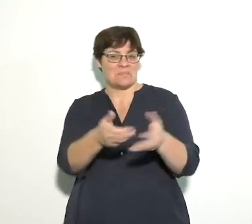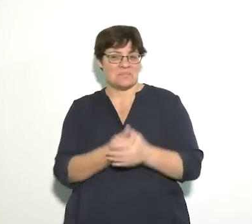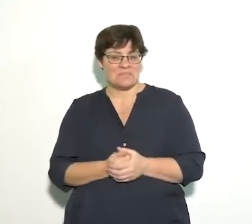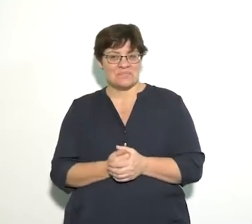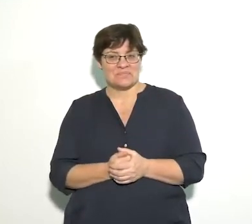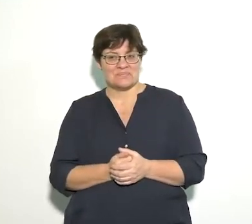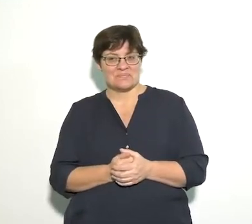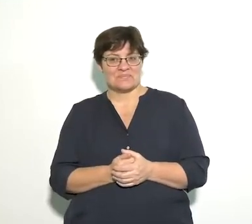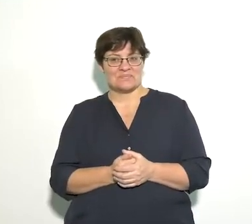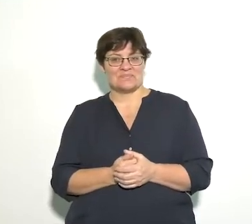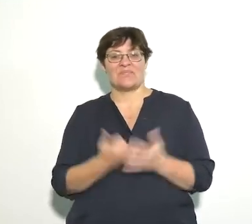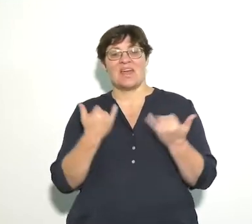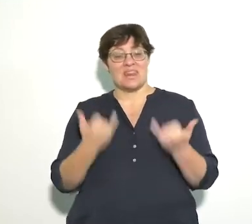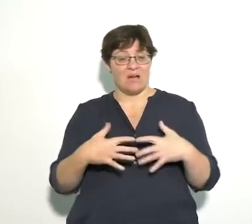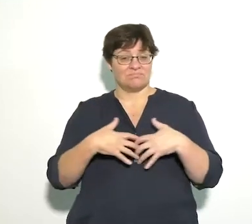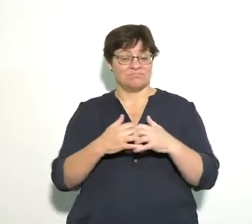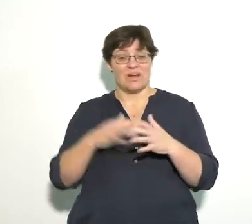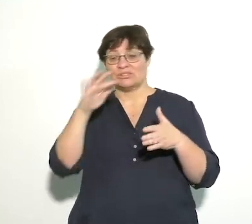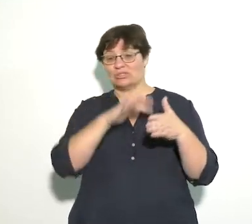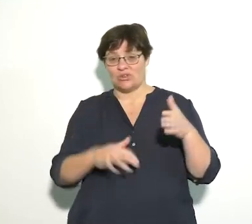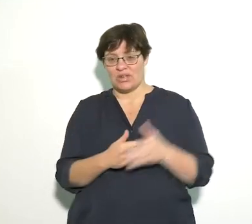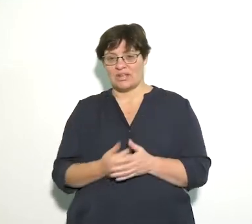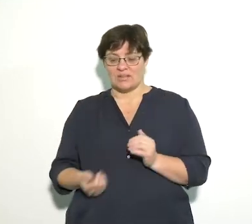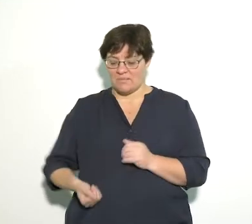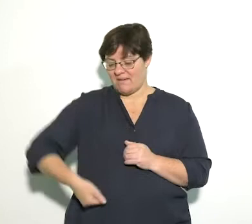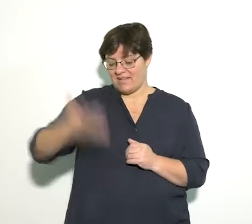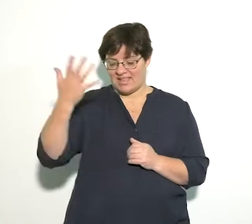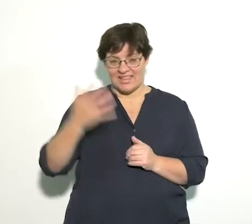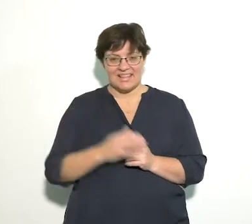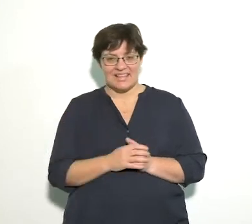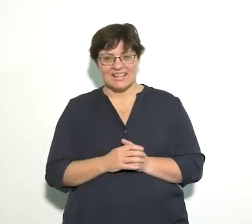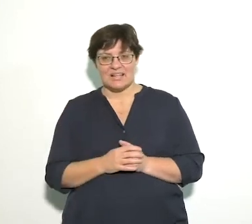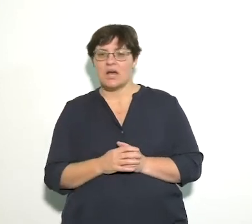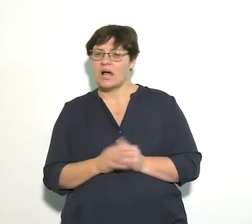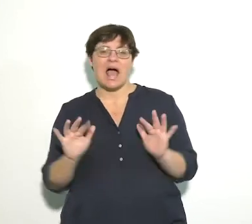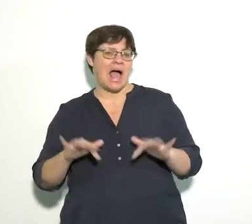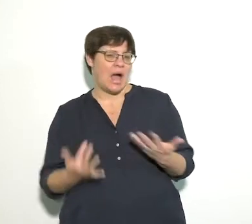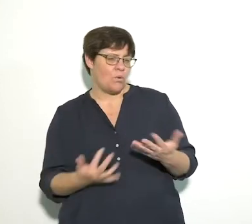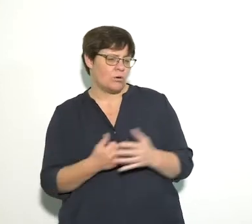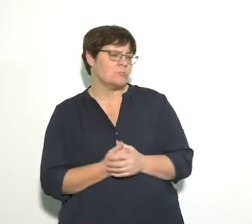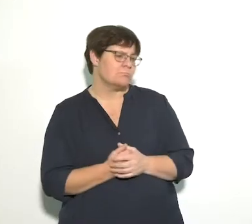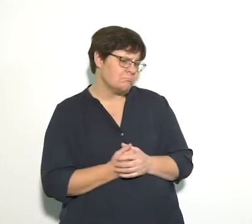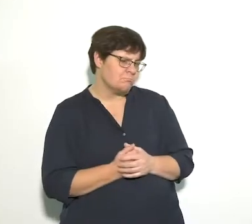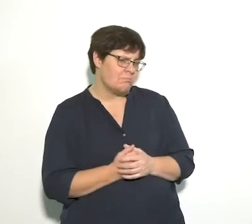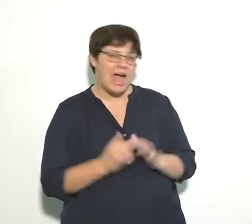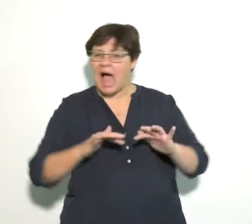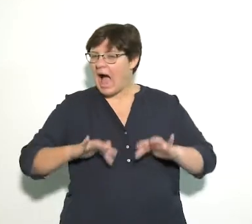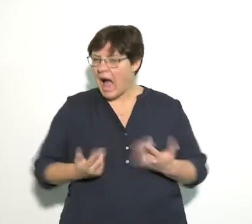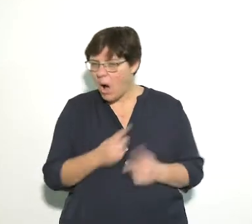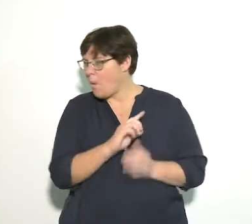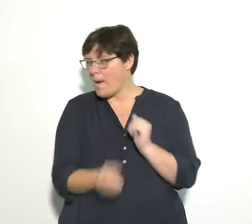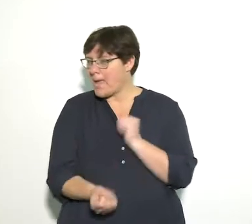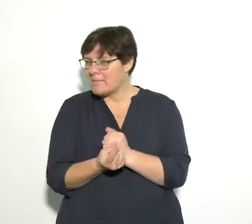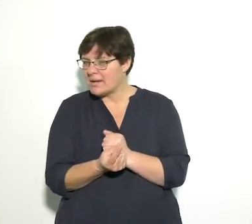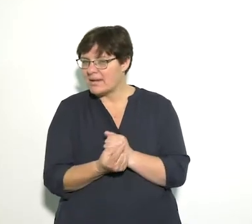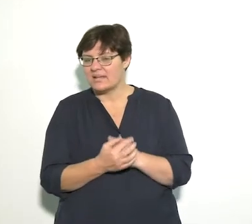just like this. Now it's time for the story. So then I spin. How? How is all